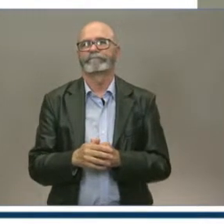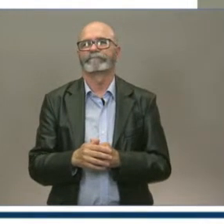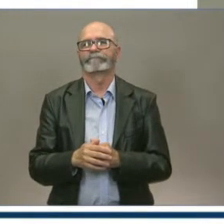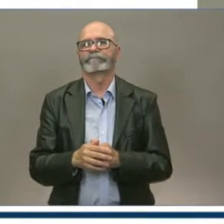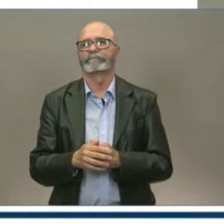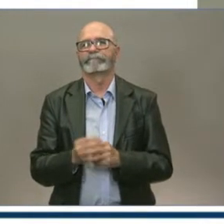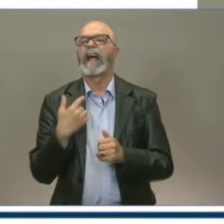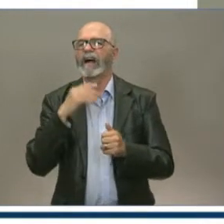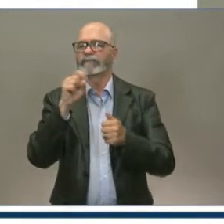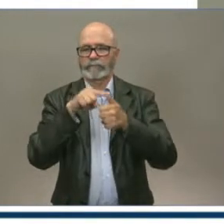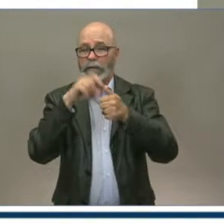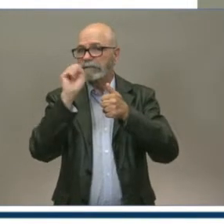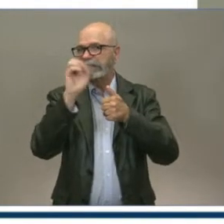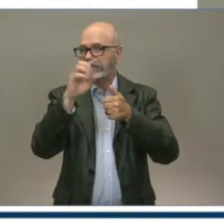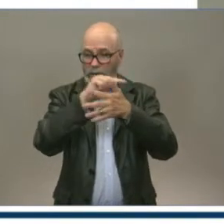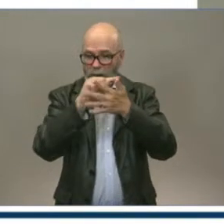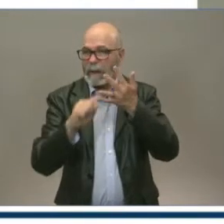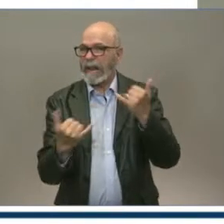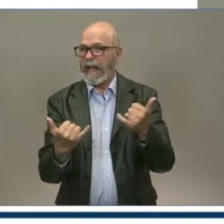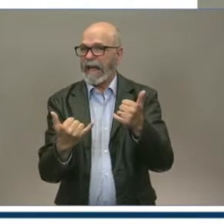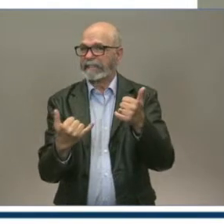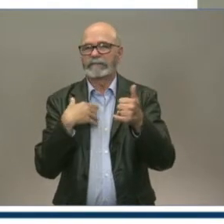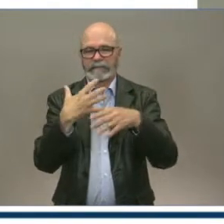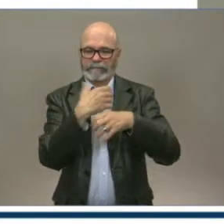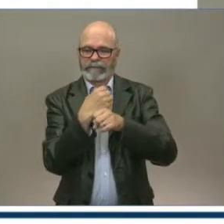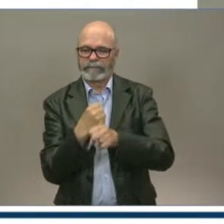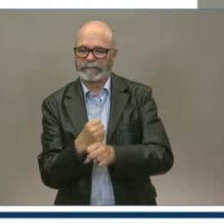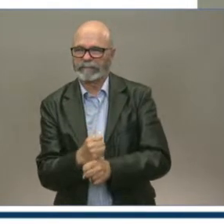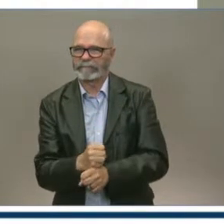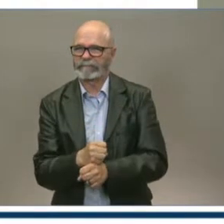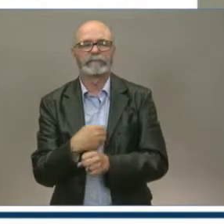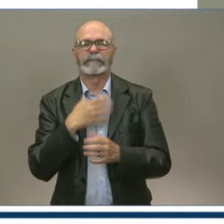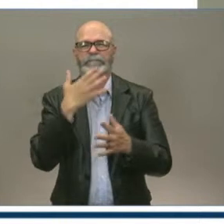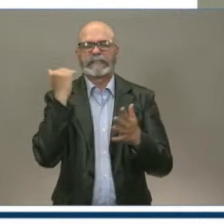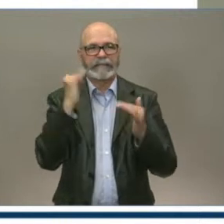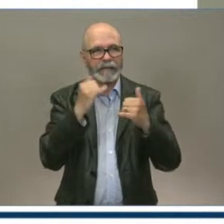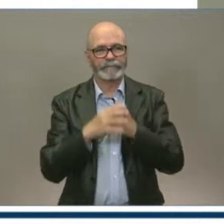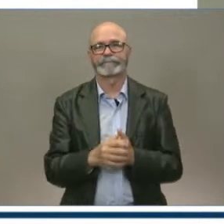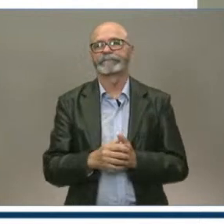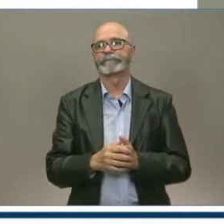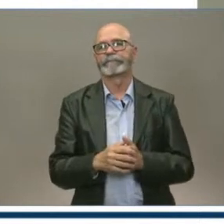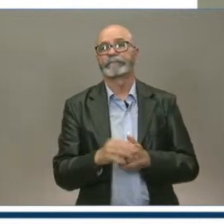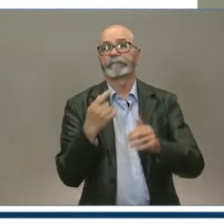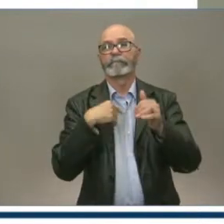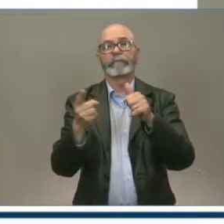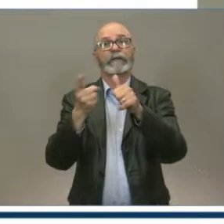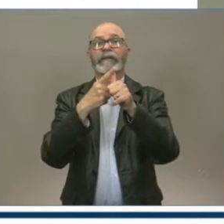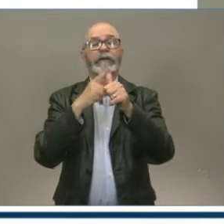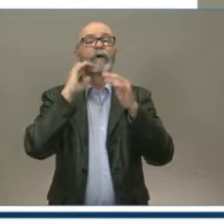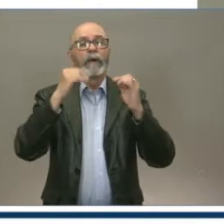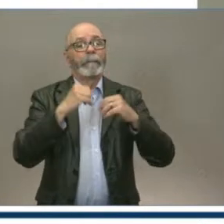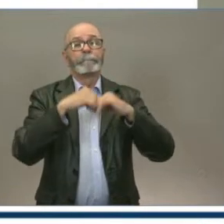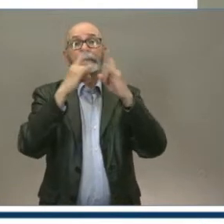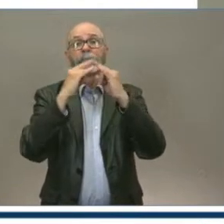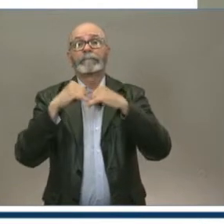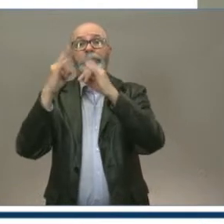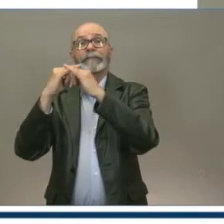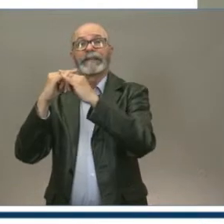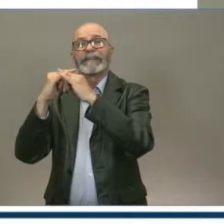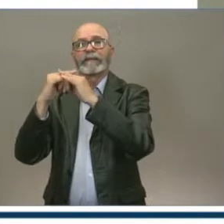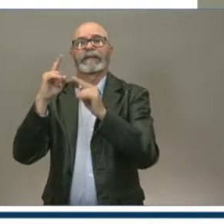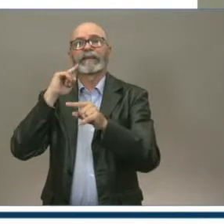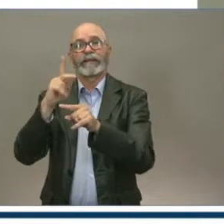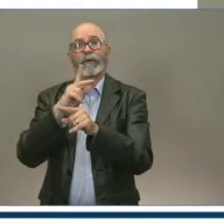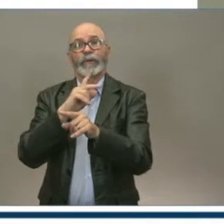try do my best to be brief. As you know, we've done some pop-up testing at Kings Wharf apartment complex recently in